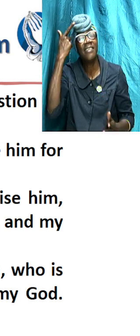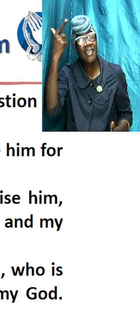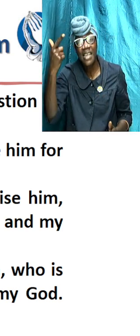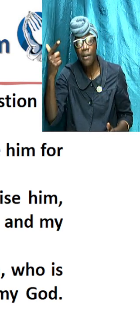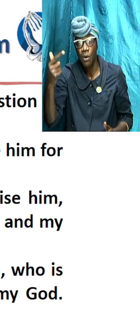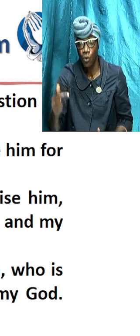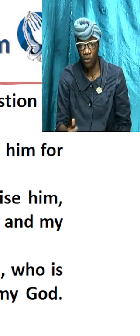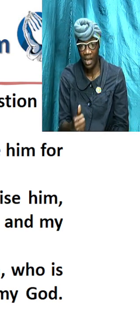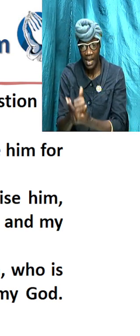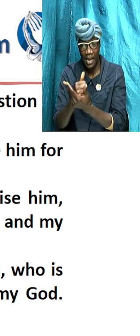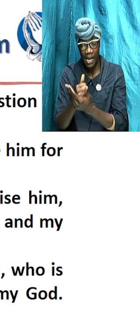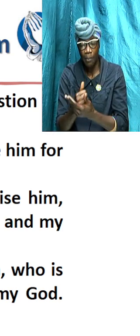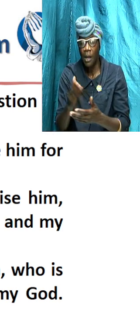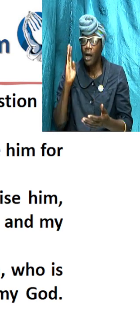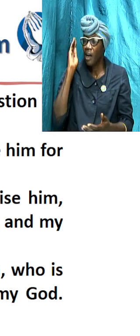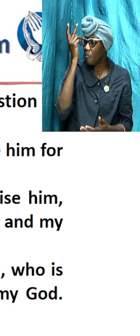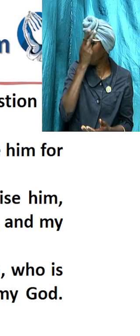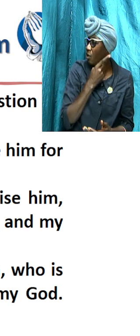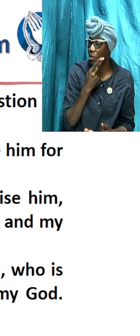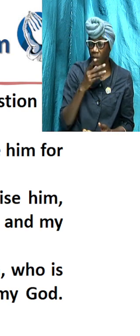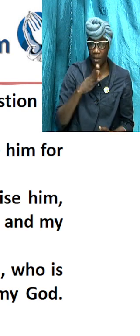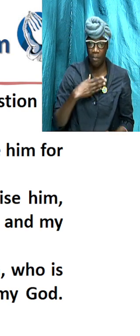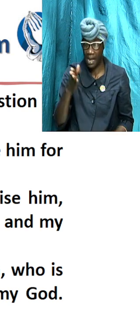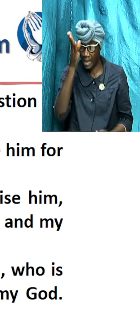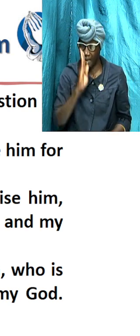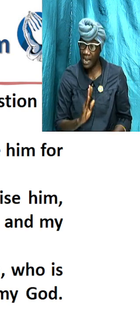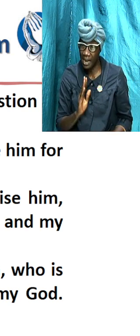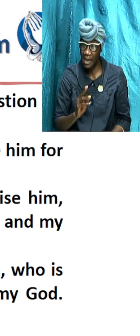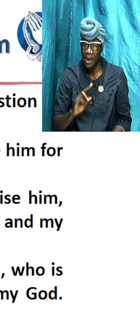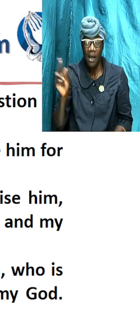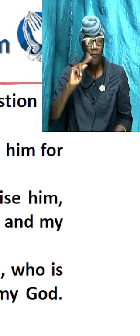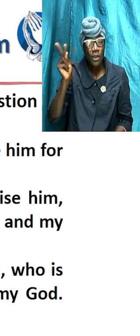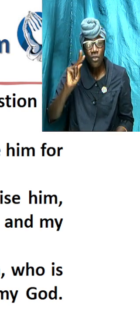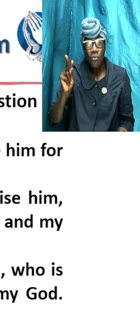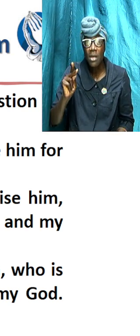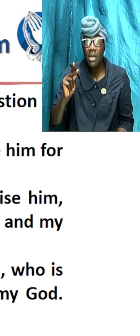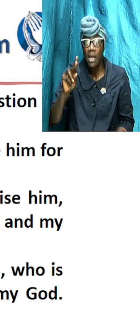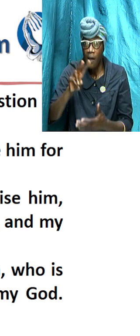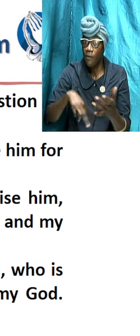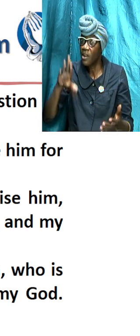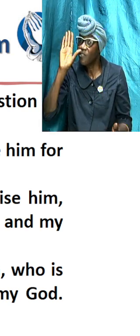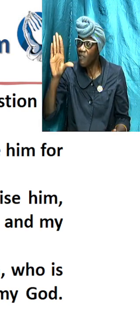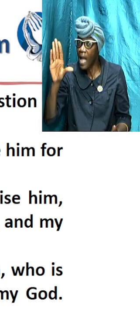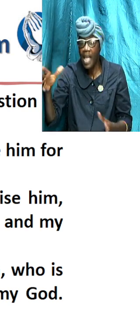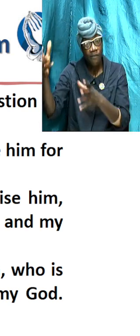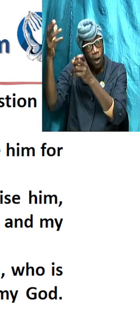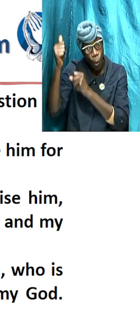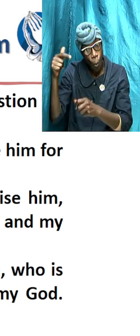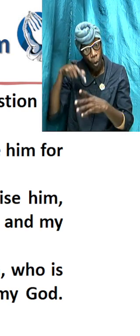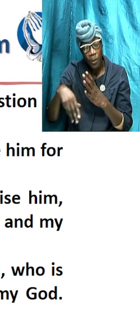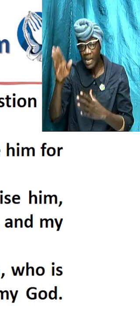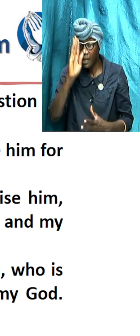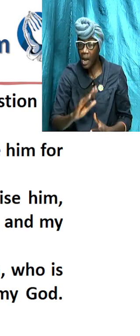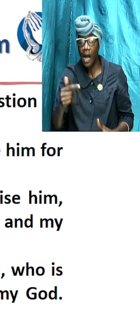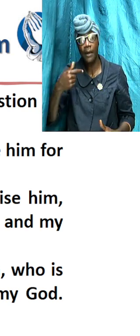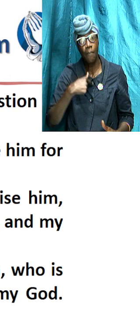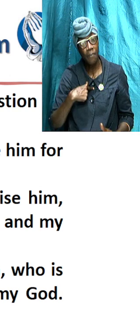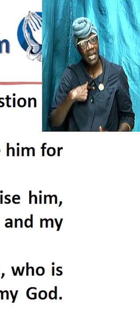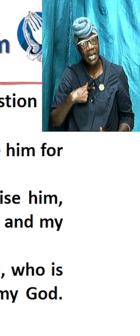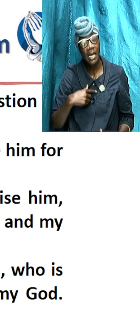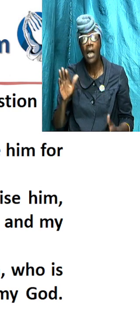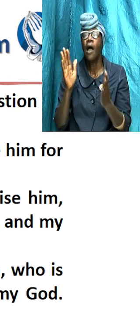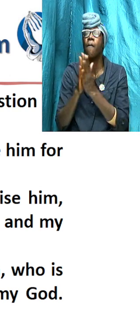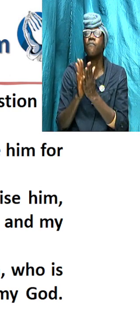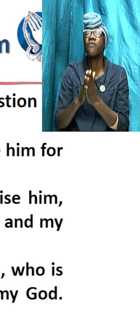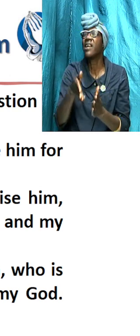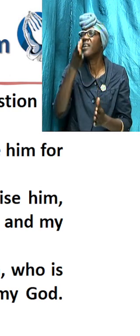He says in Psalm chapter 43 and verse 5, hope in God, for I shall yet praise him who is the